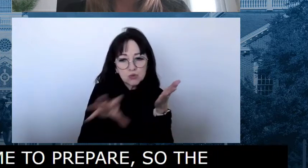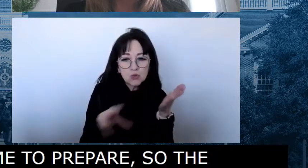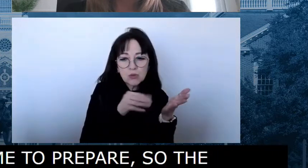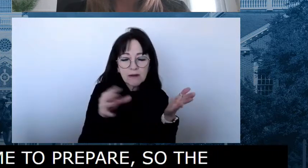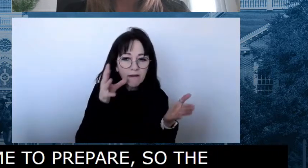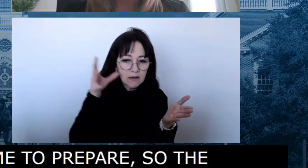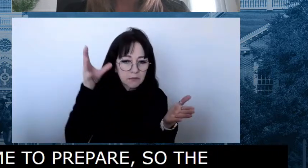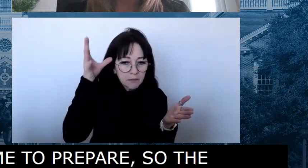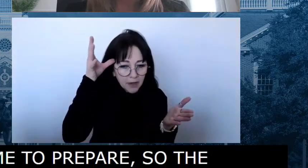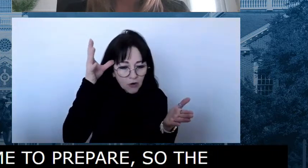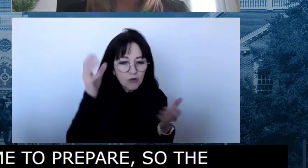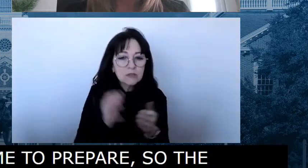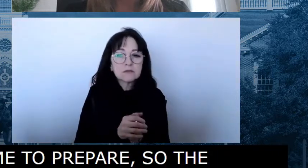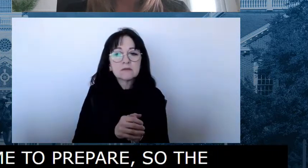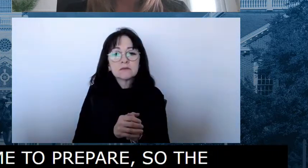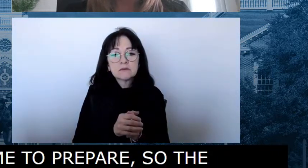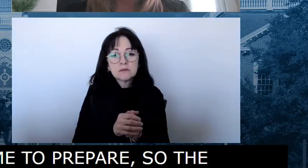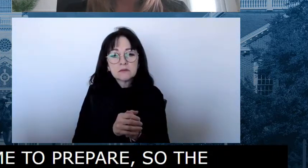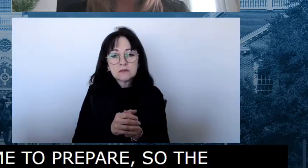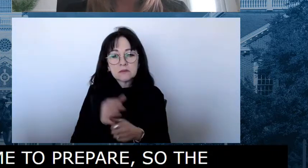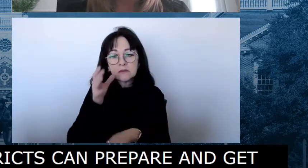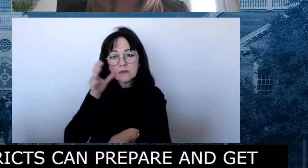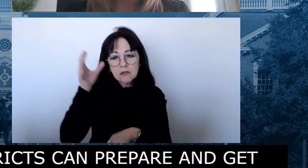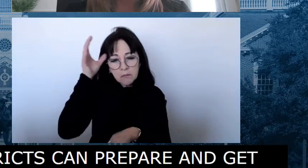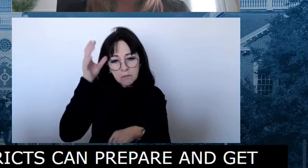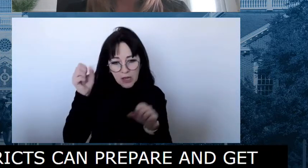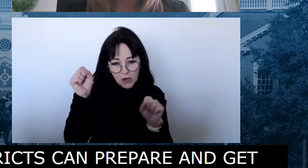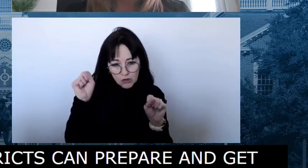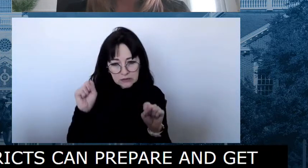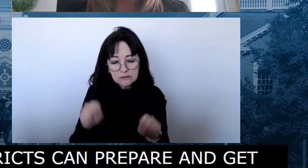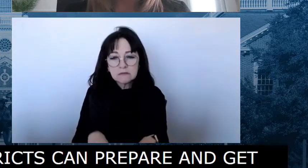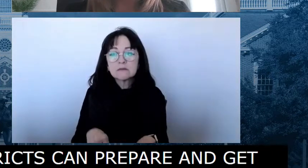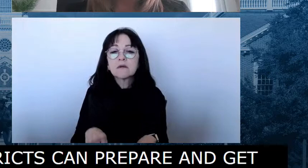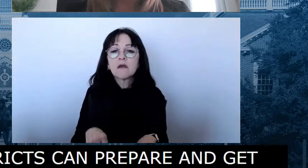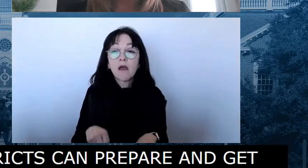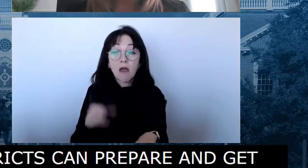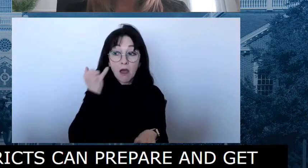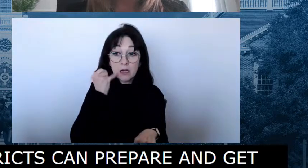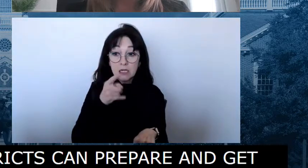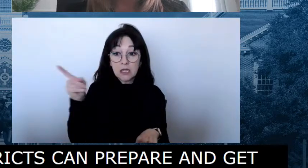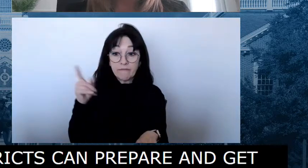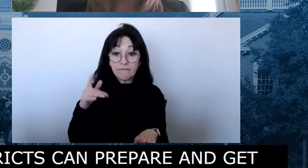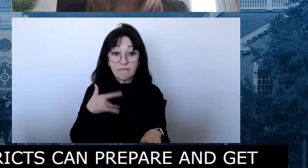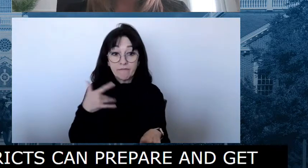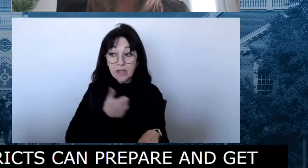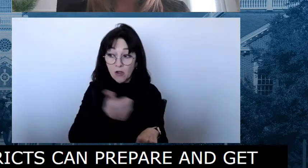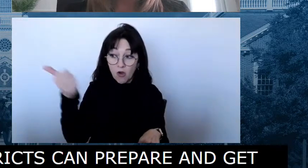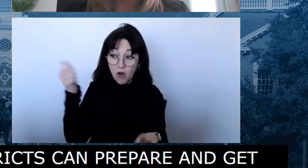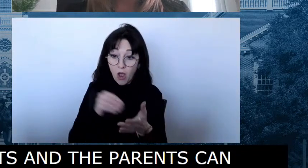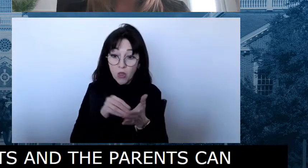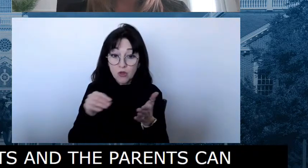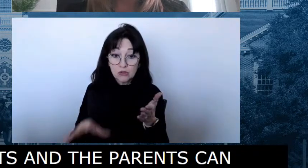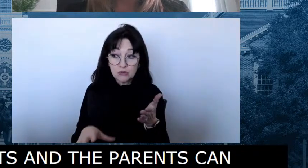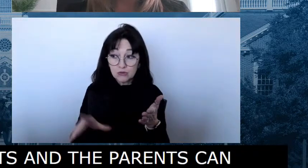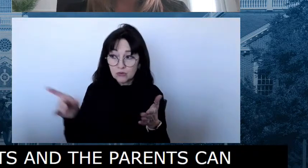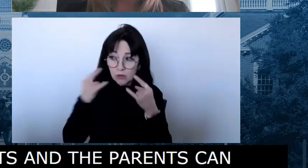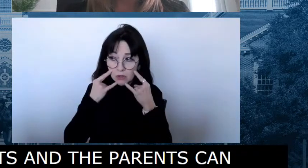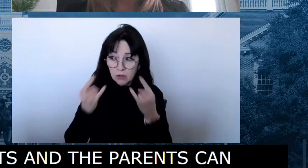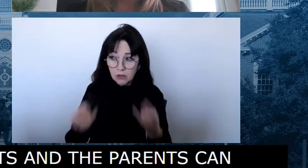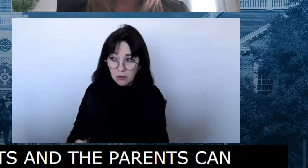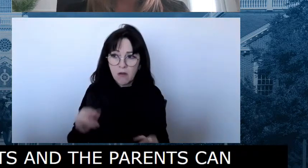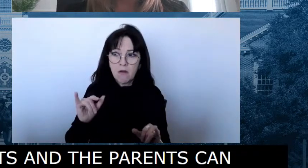can arrange to have their students vaccinated. I think a little bit harder about